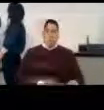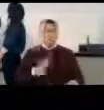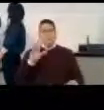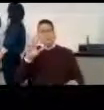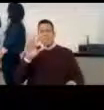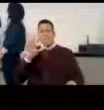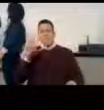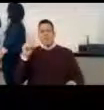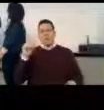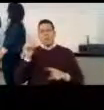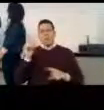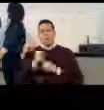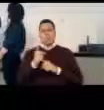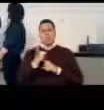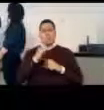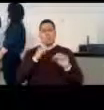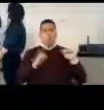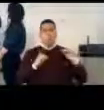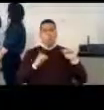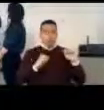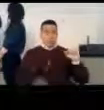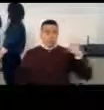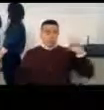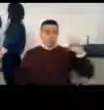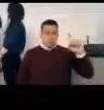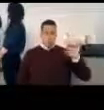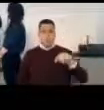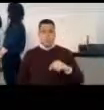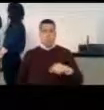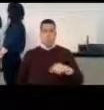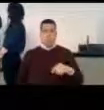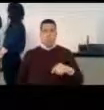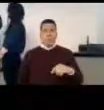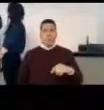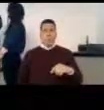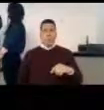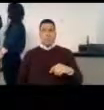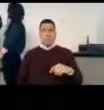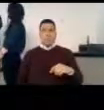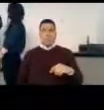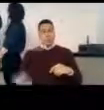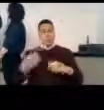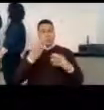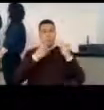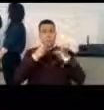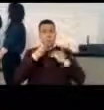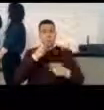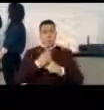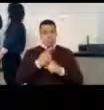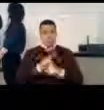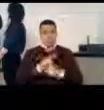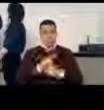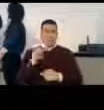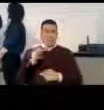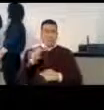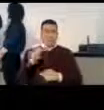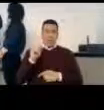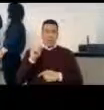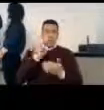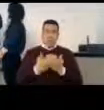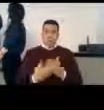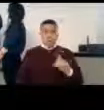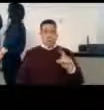take that time, 5 minutes, 10 minutes, 20 minutes, to exercise? Do you diet and eat well on a daily basis?